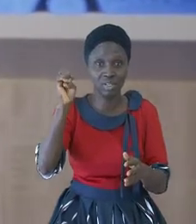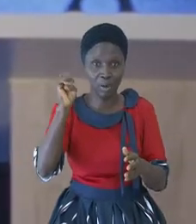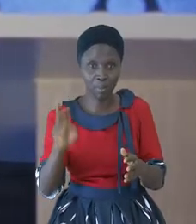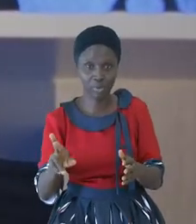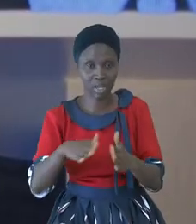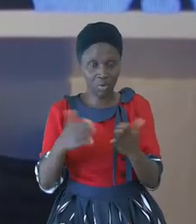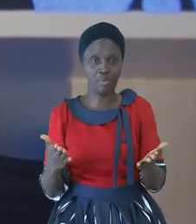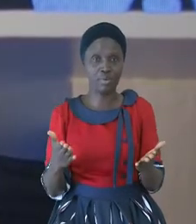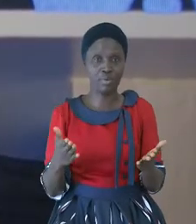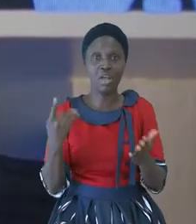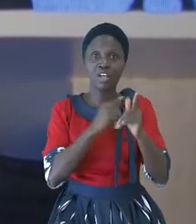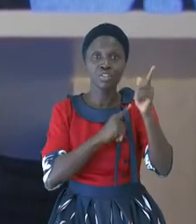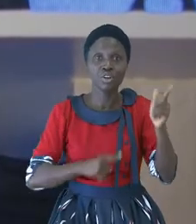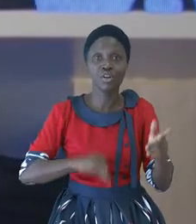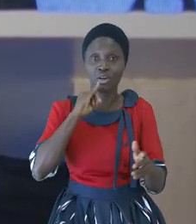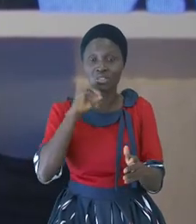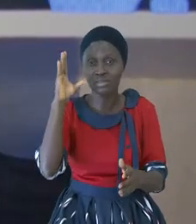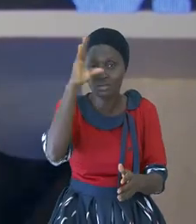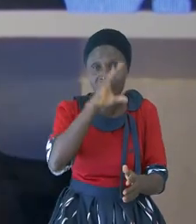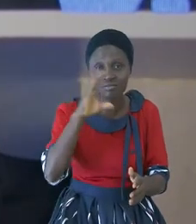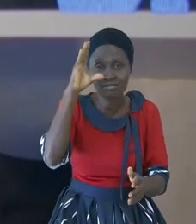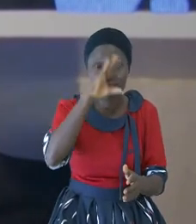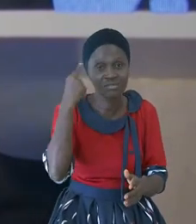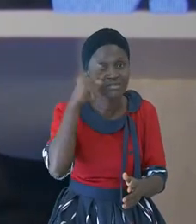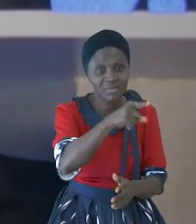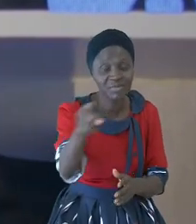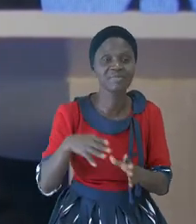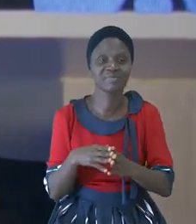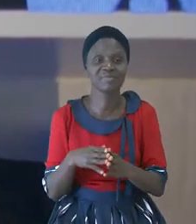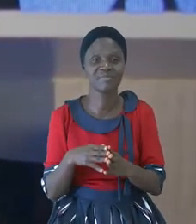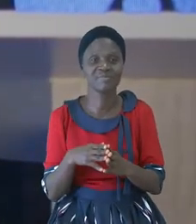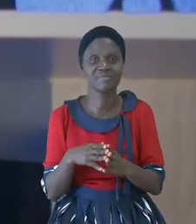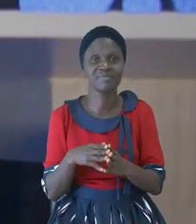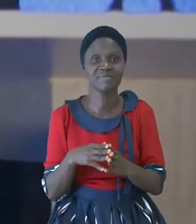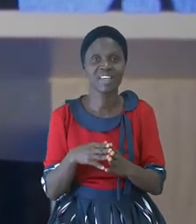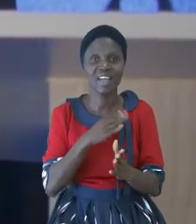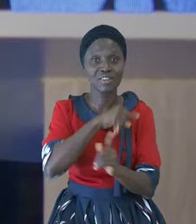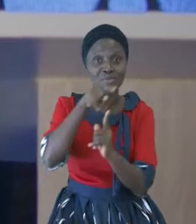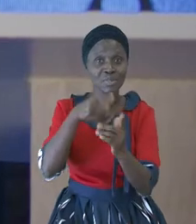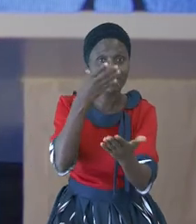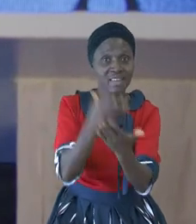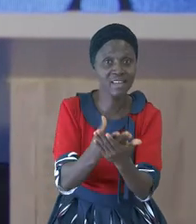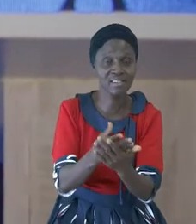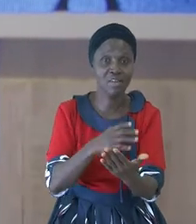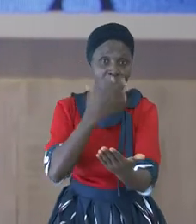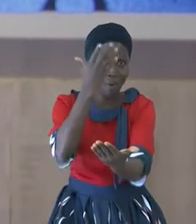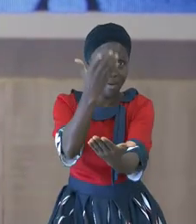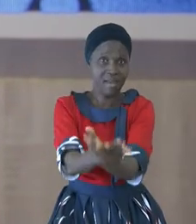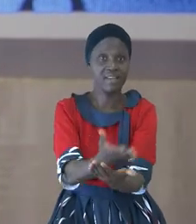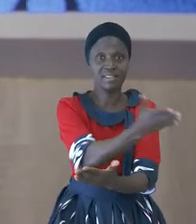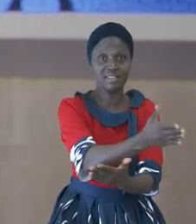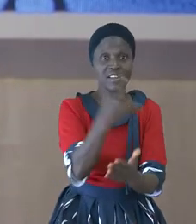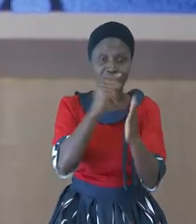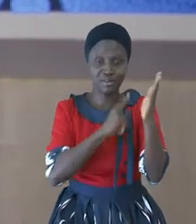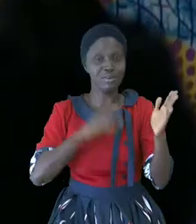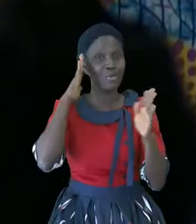the Lord is looking for you. And then when you come, that's him, open the door for him. The Lord will open the